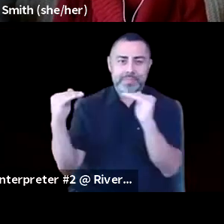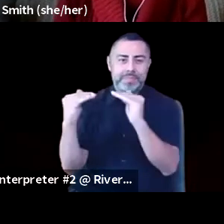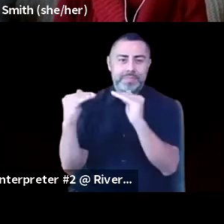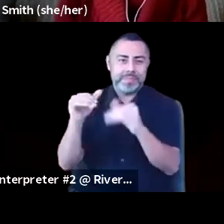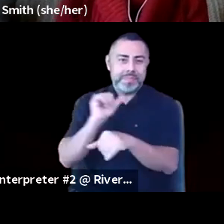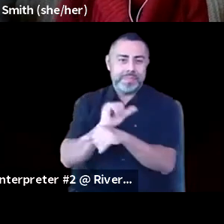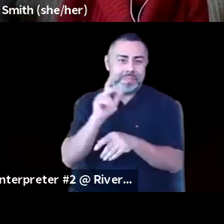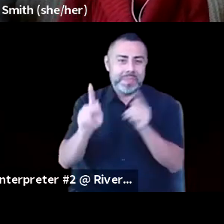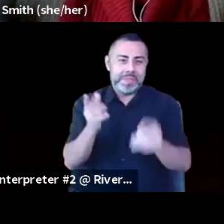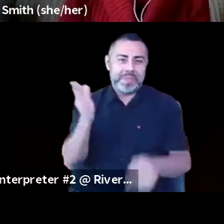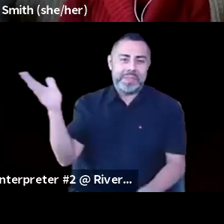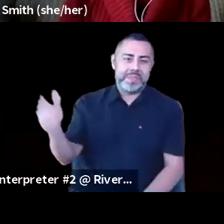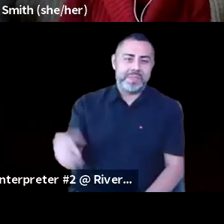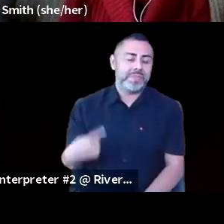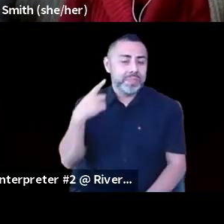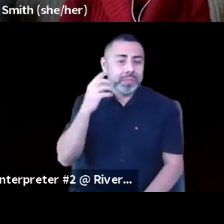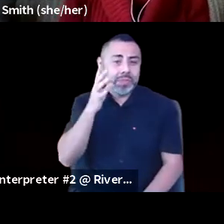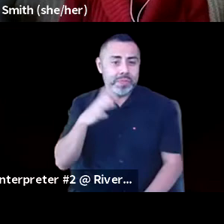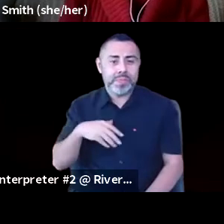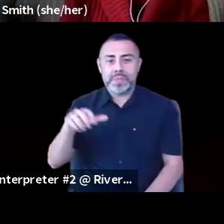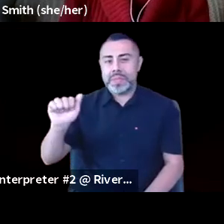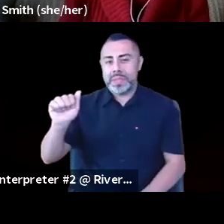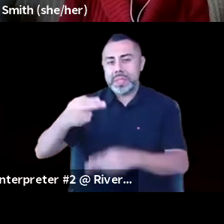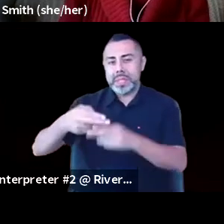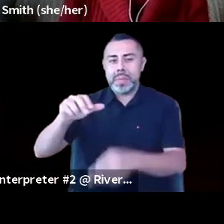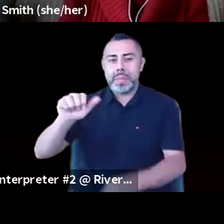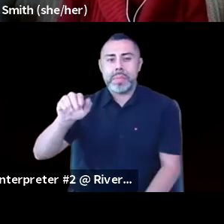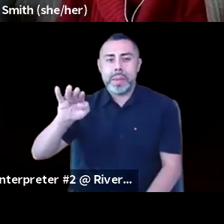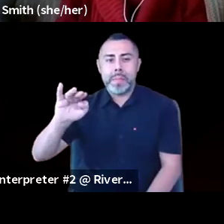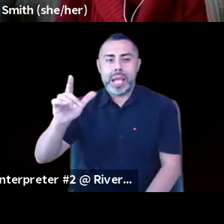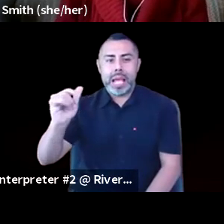Hi, I'm Abigail Vega, she, her.